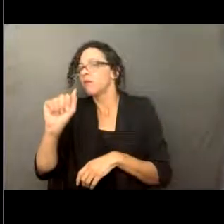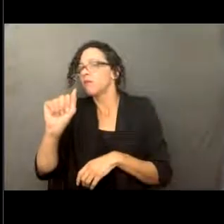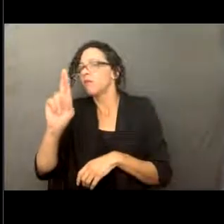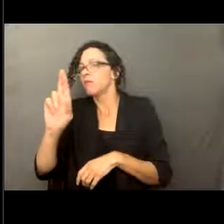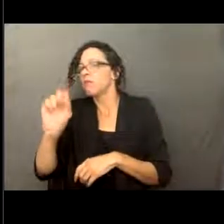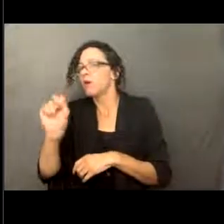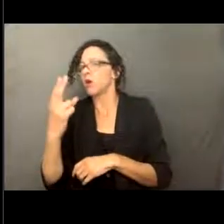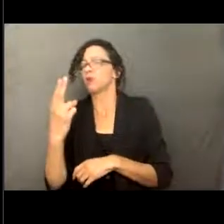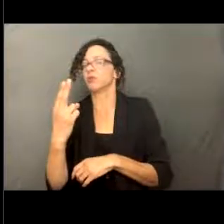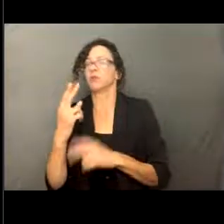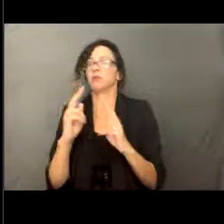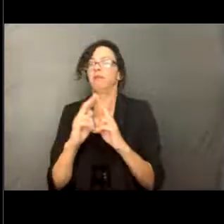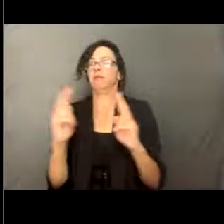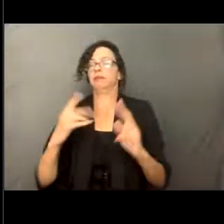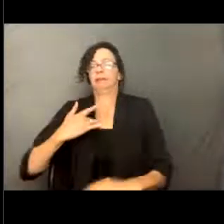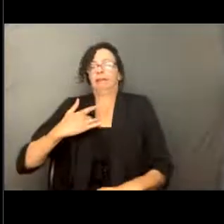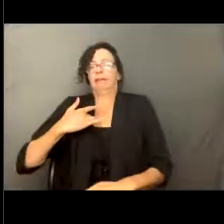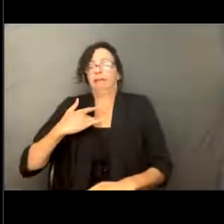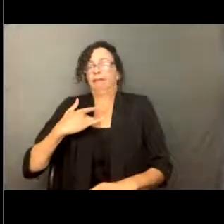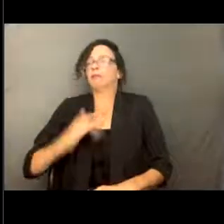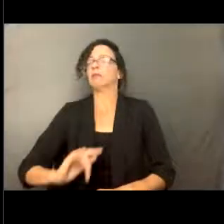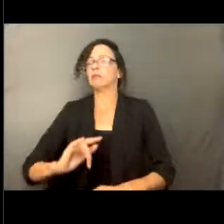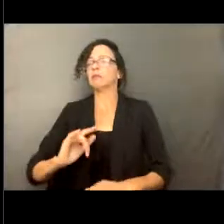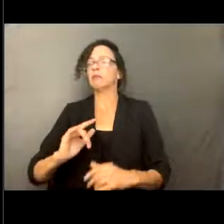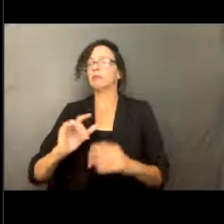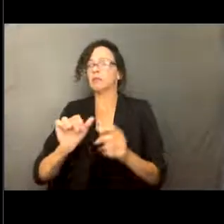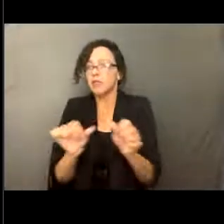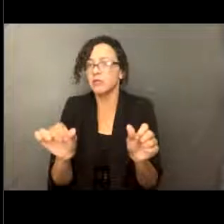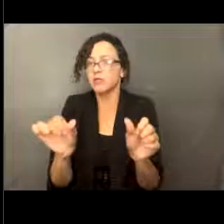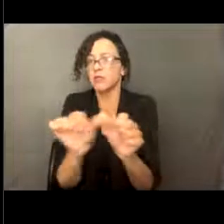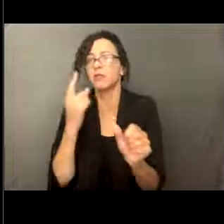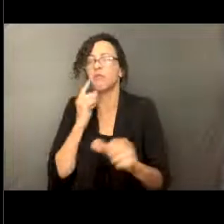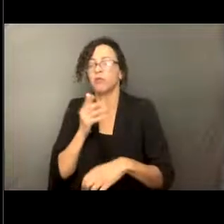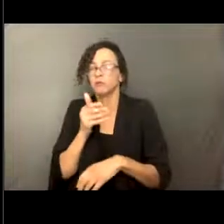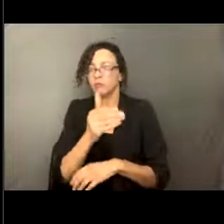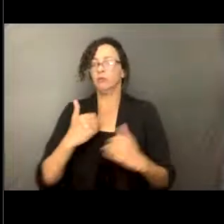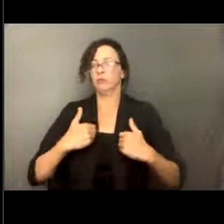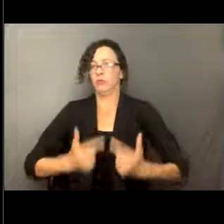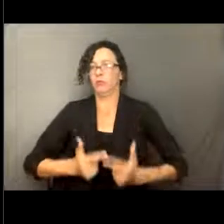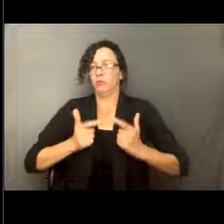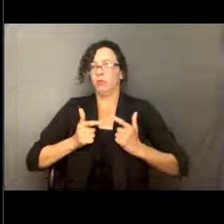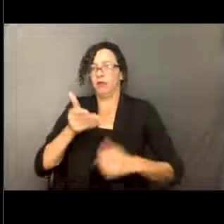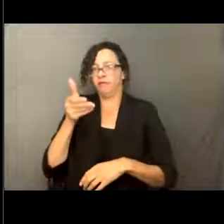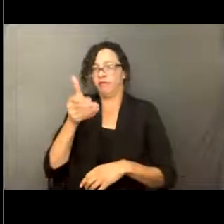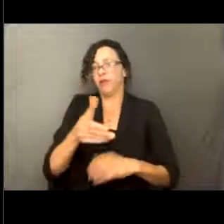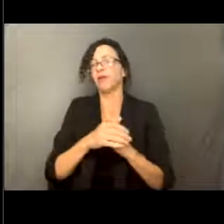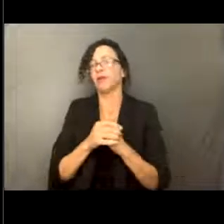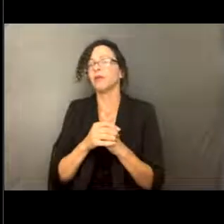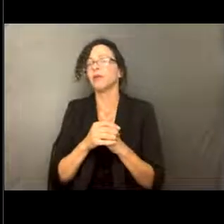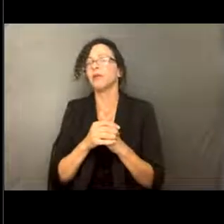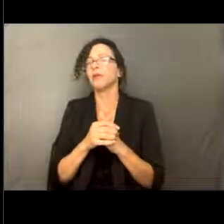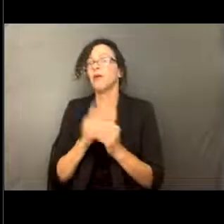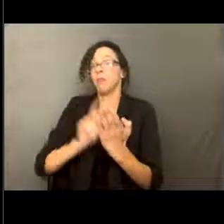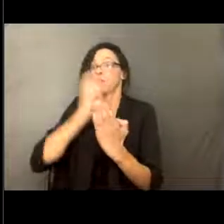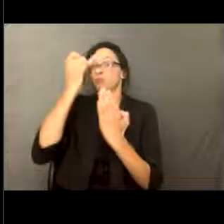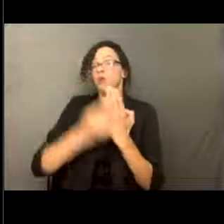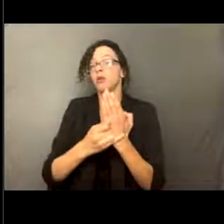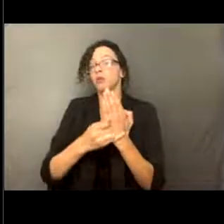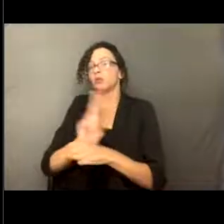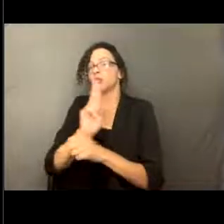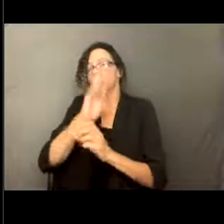of these improvements needed to be minimized. The project utilized an innovative sheet pile wall to